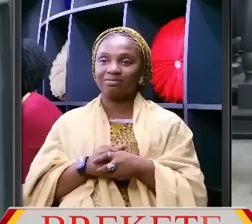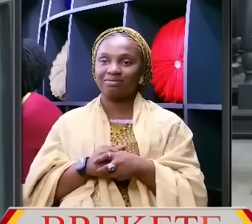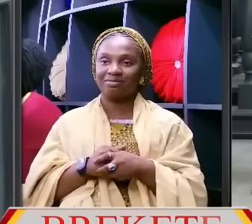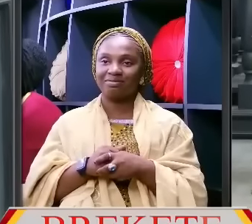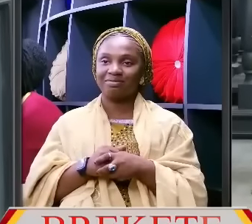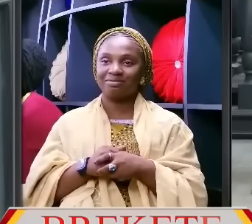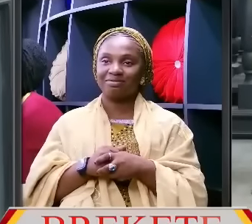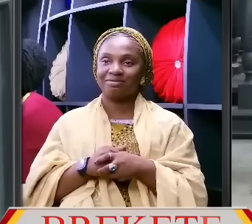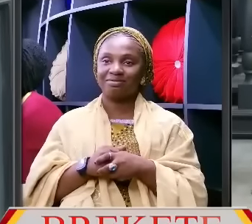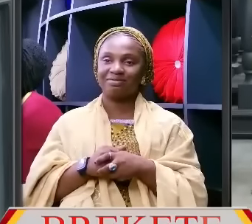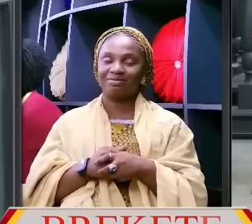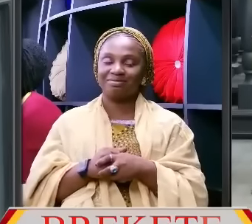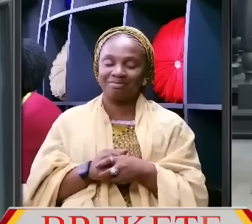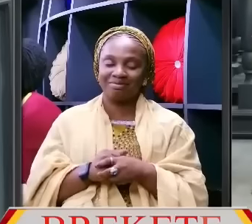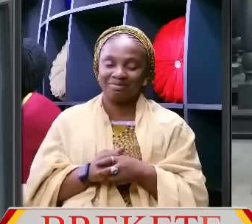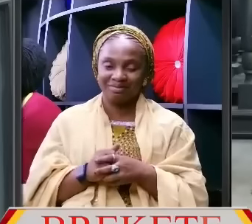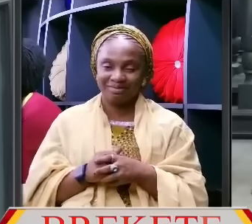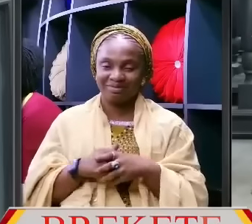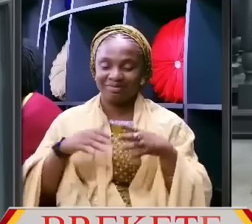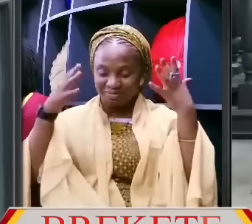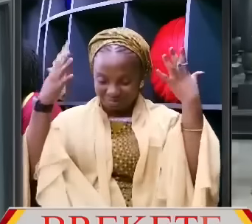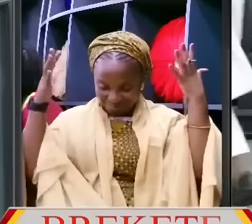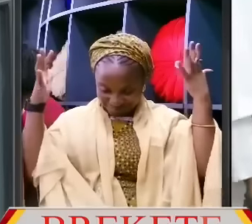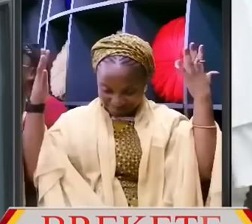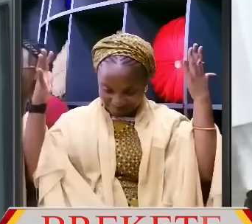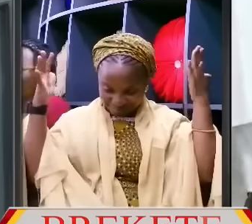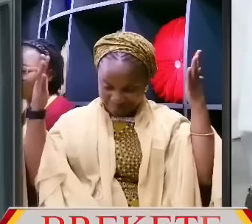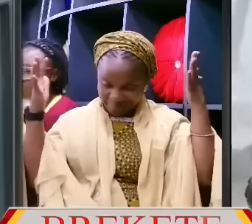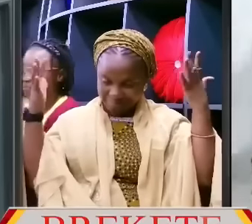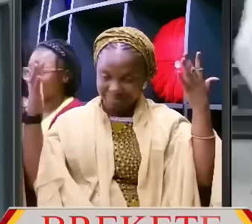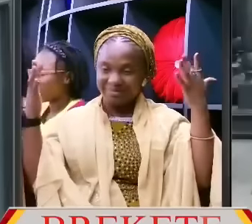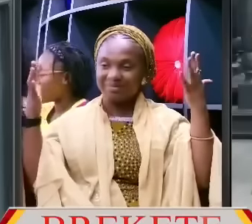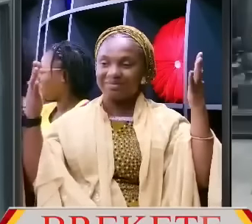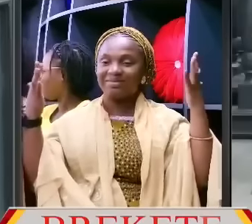where. The next thing you hear, wow, let's appreciate that the attire.